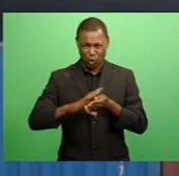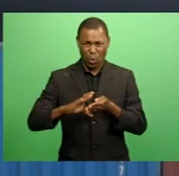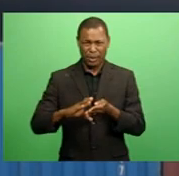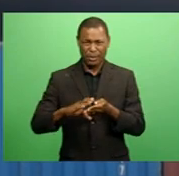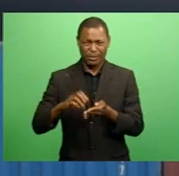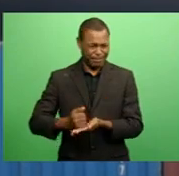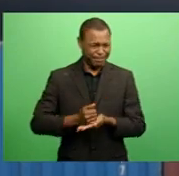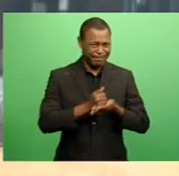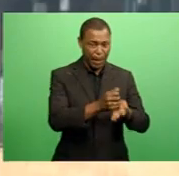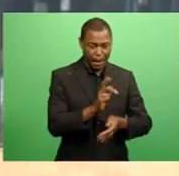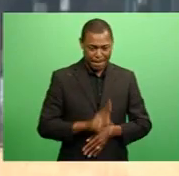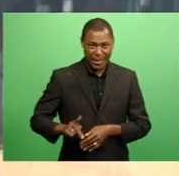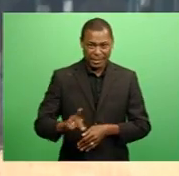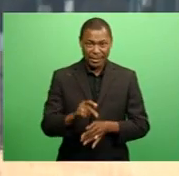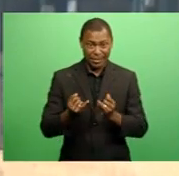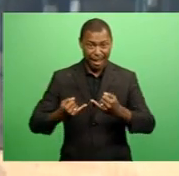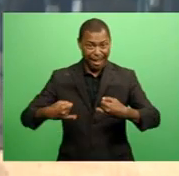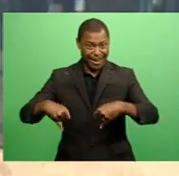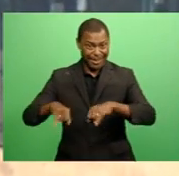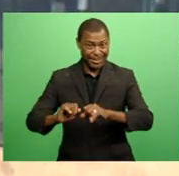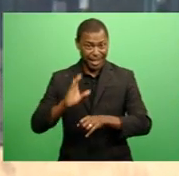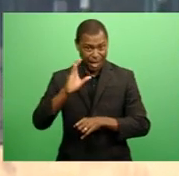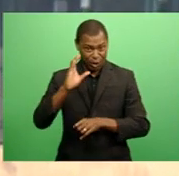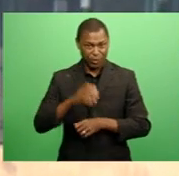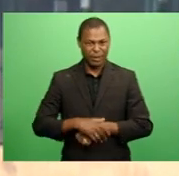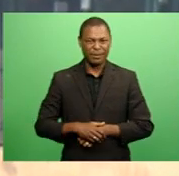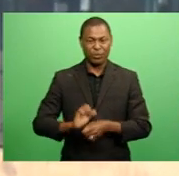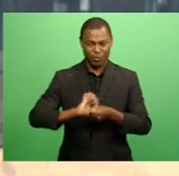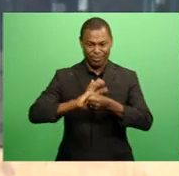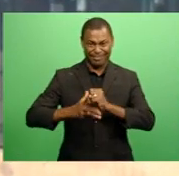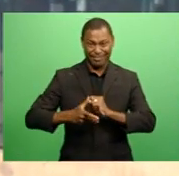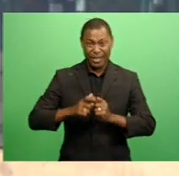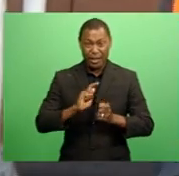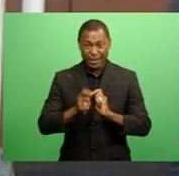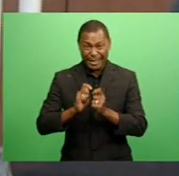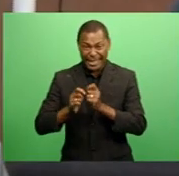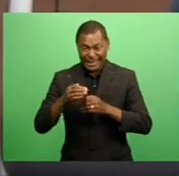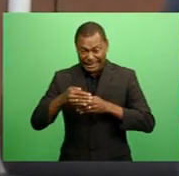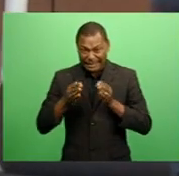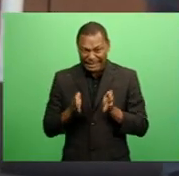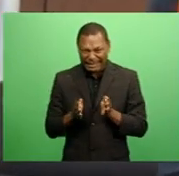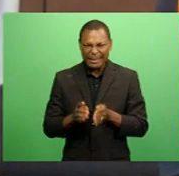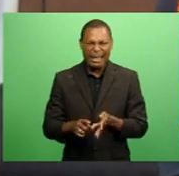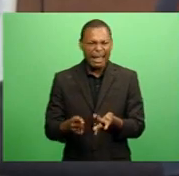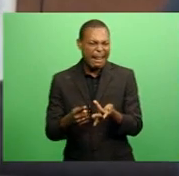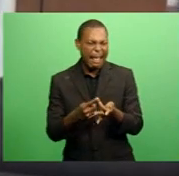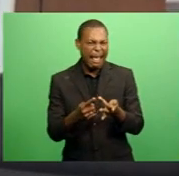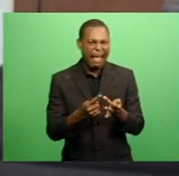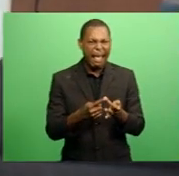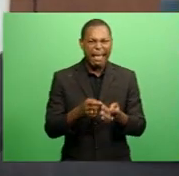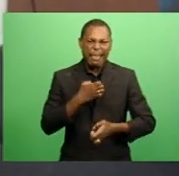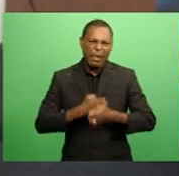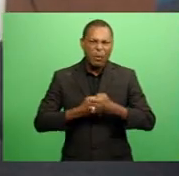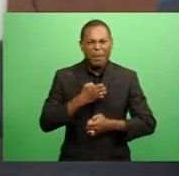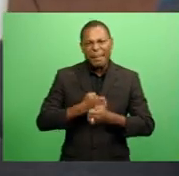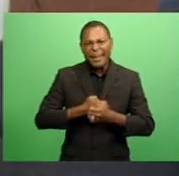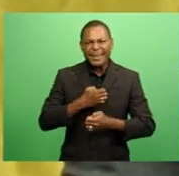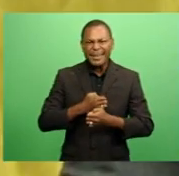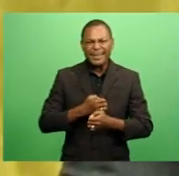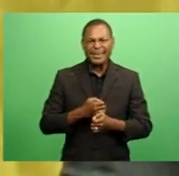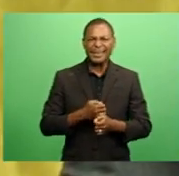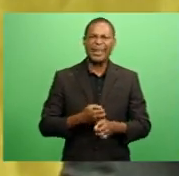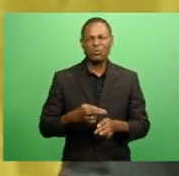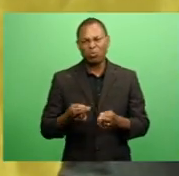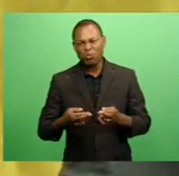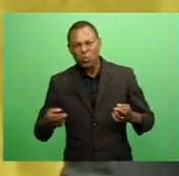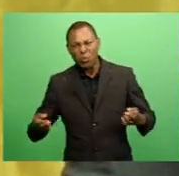procuring COVID-19 test kits and also other items like personal protective equipment and